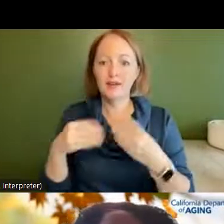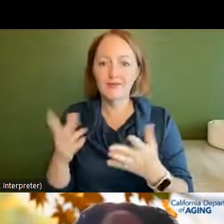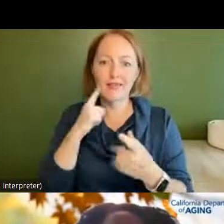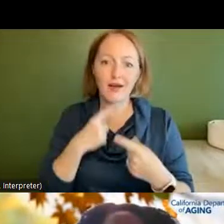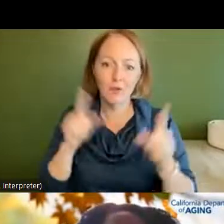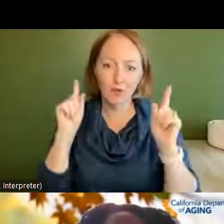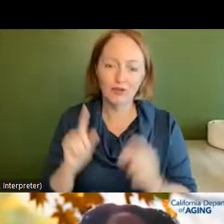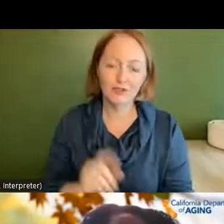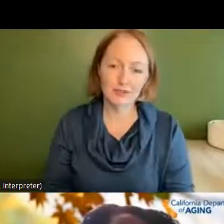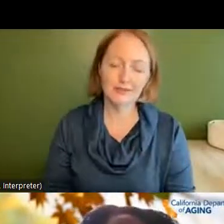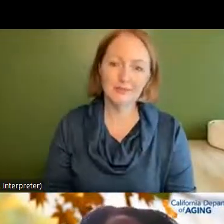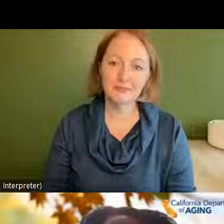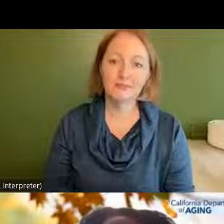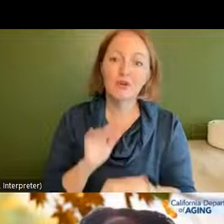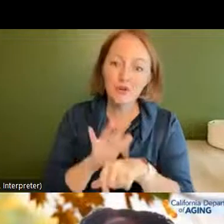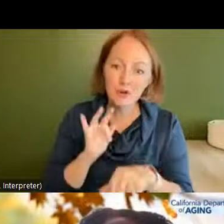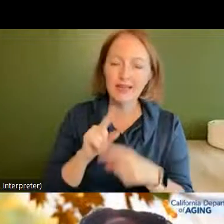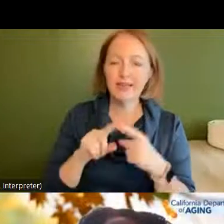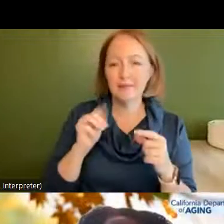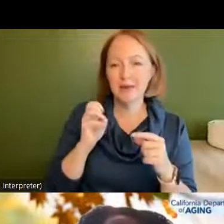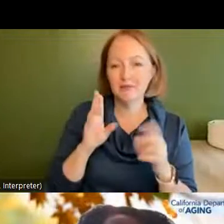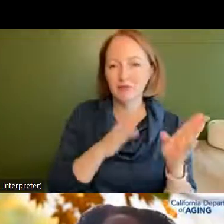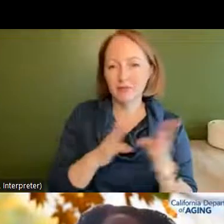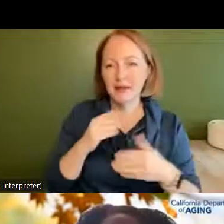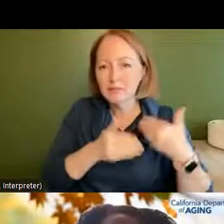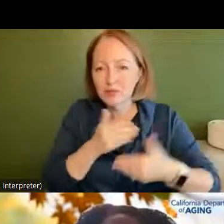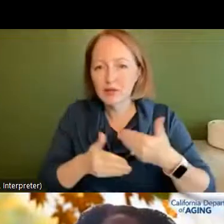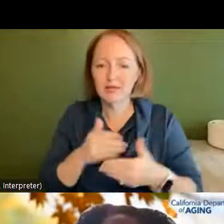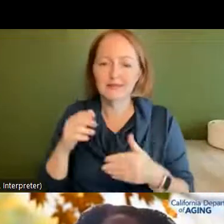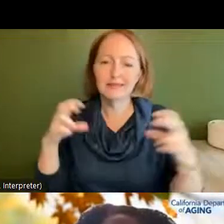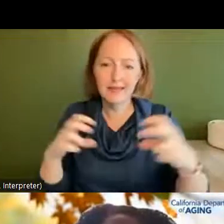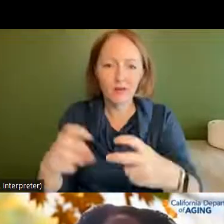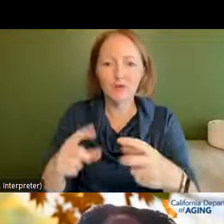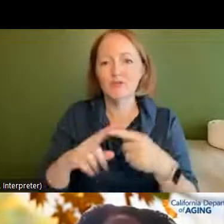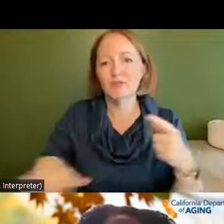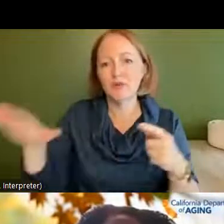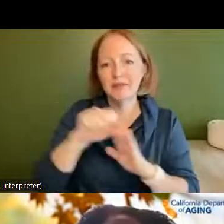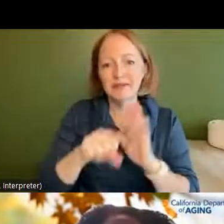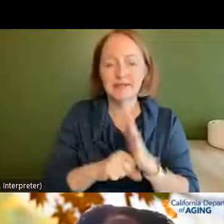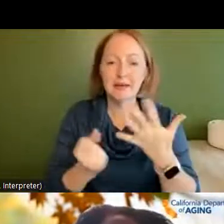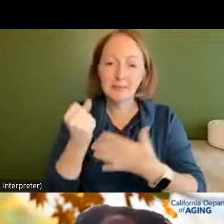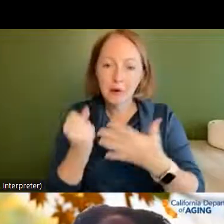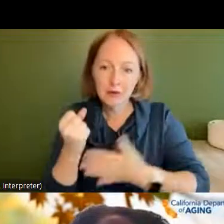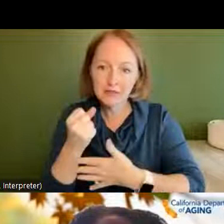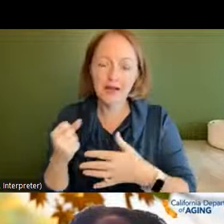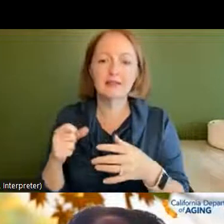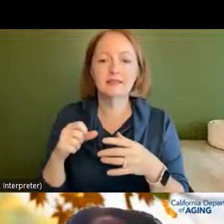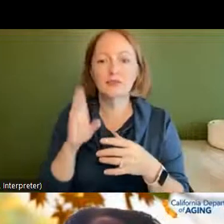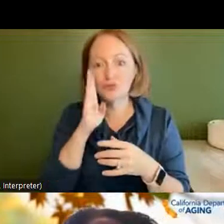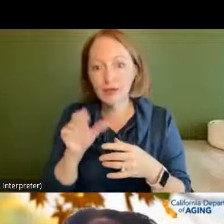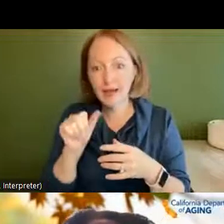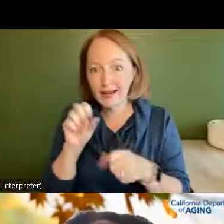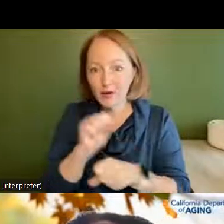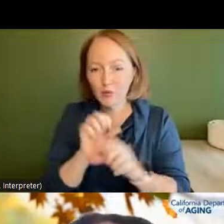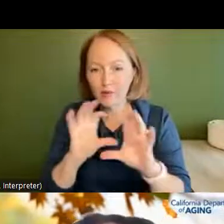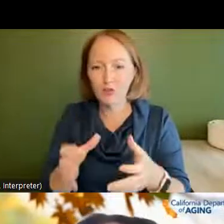works. Early in the master plan process, stakeholders from throughout the state prioritized the direct care workforce